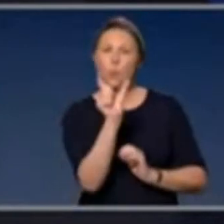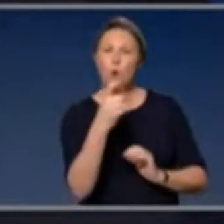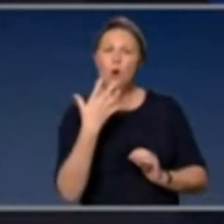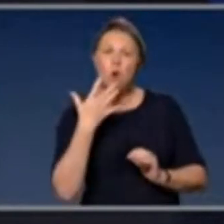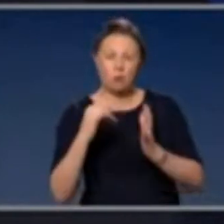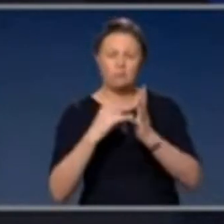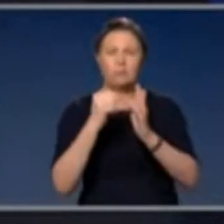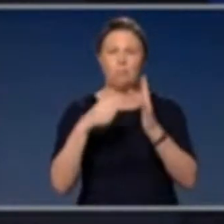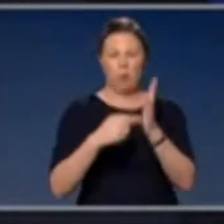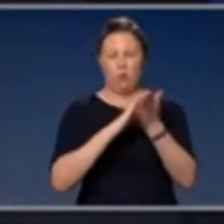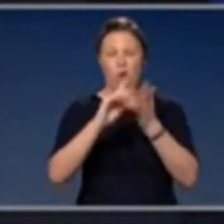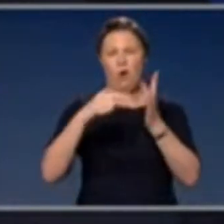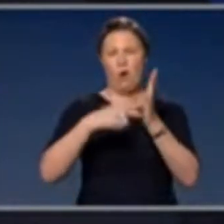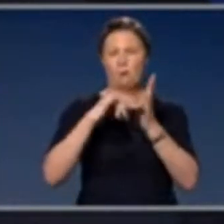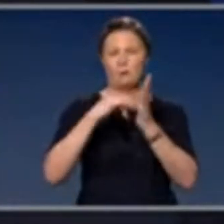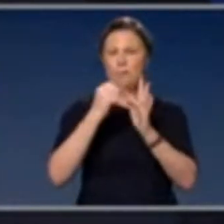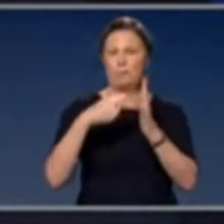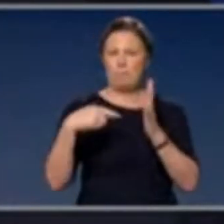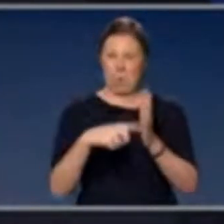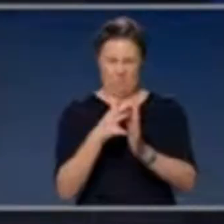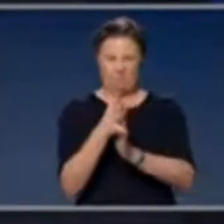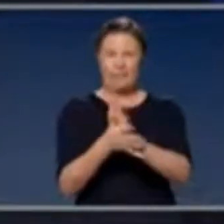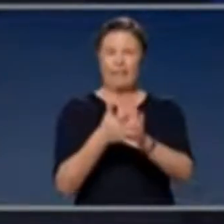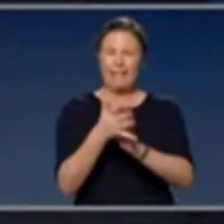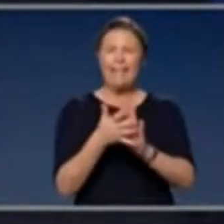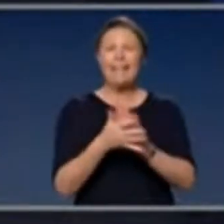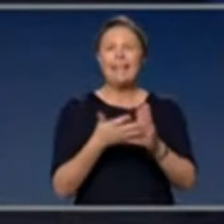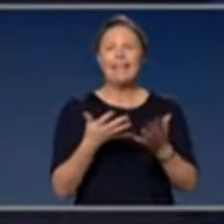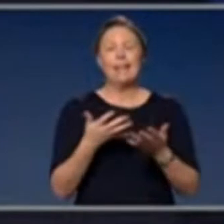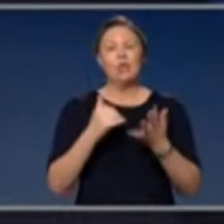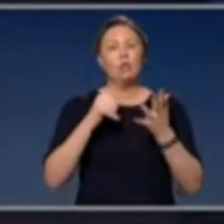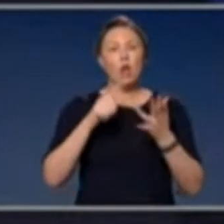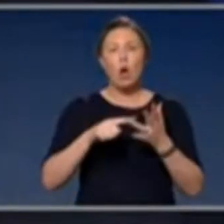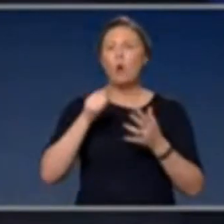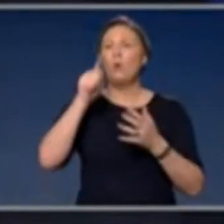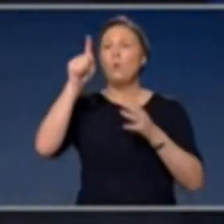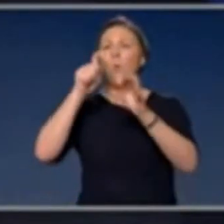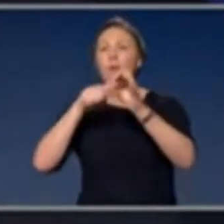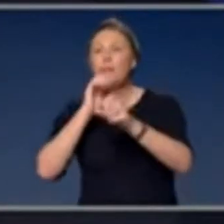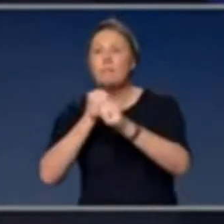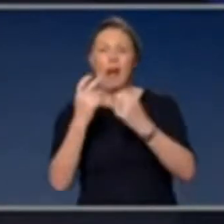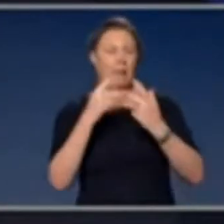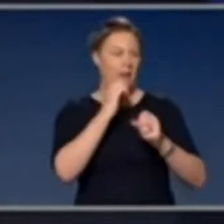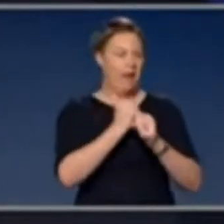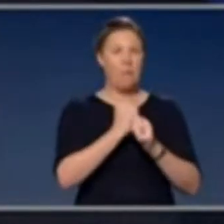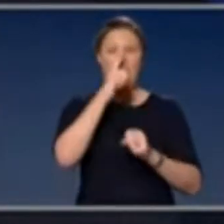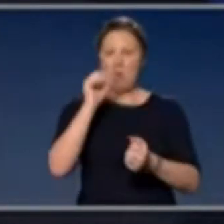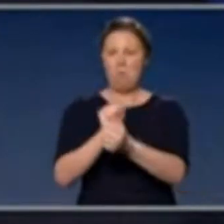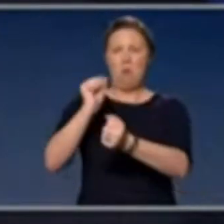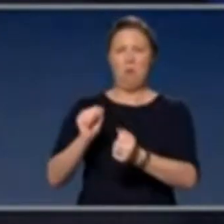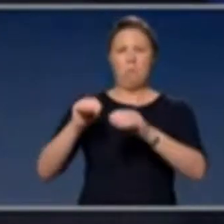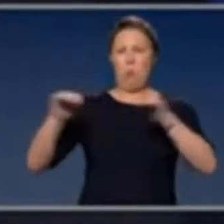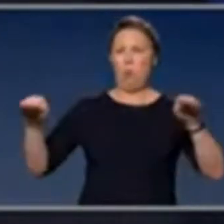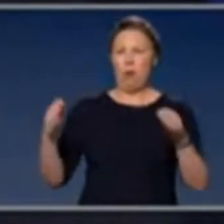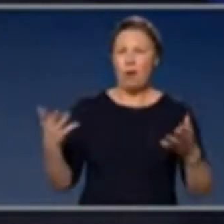we'll work on. That's really about the movement restrictions in relation to borders. It is a piece of work we